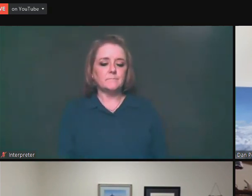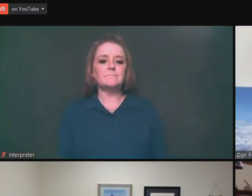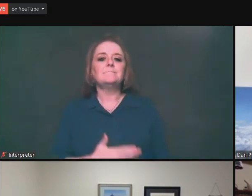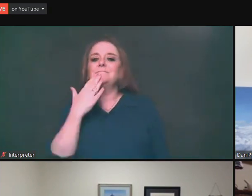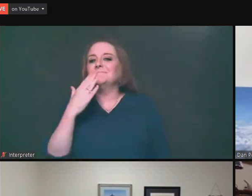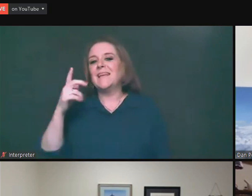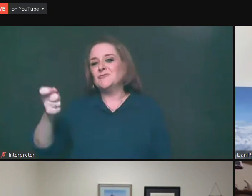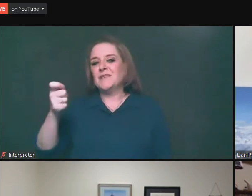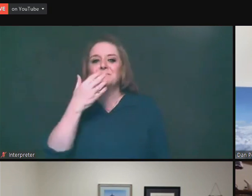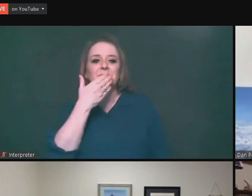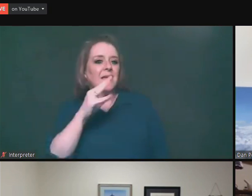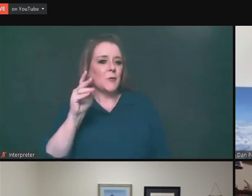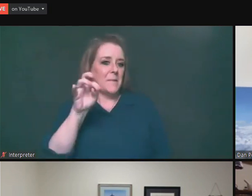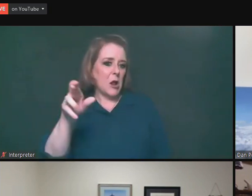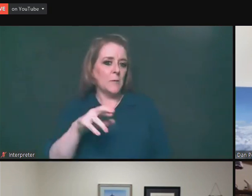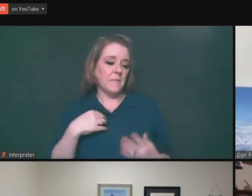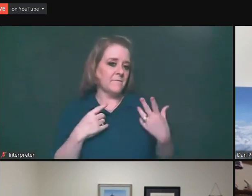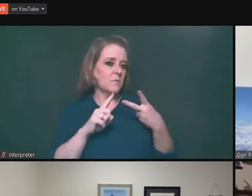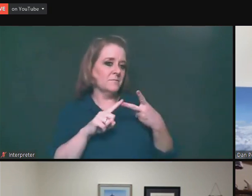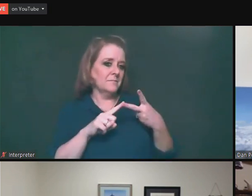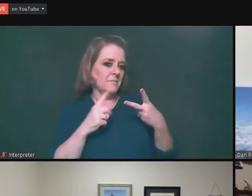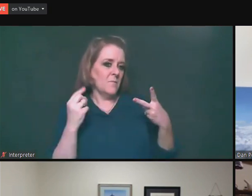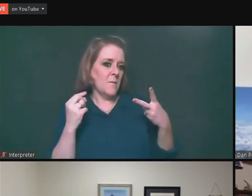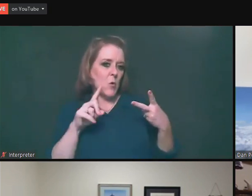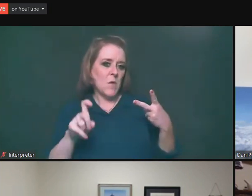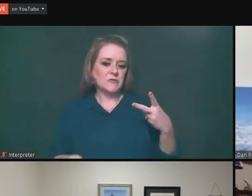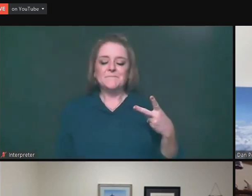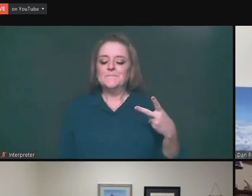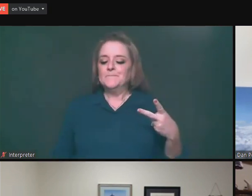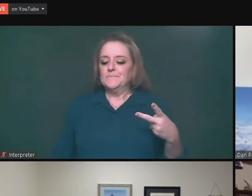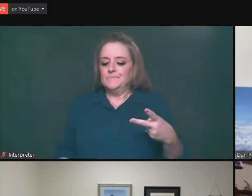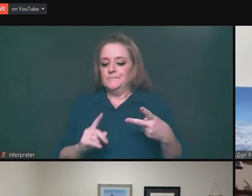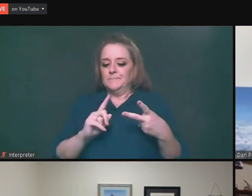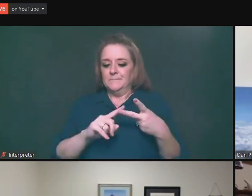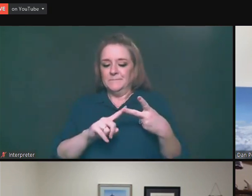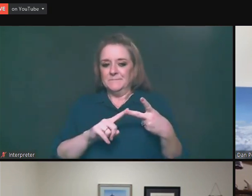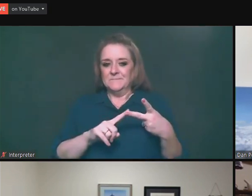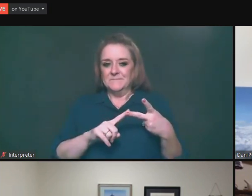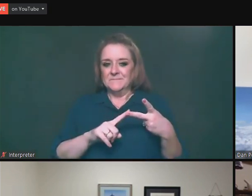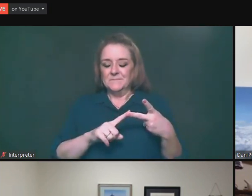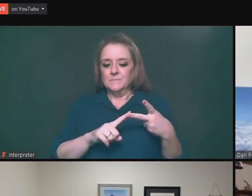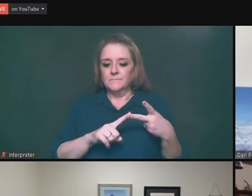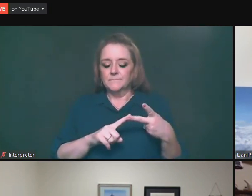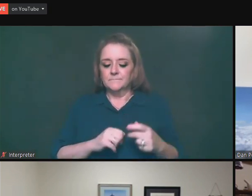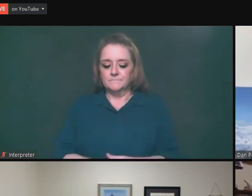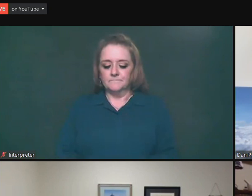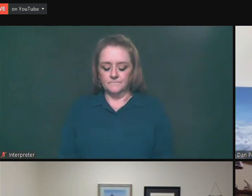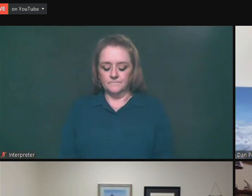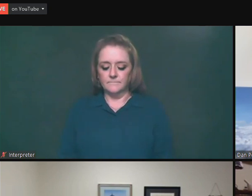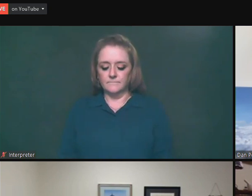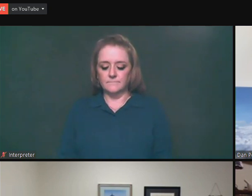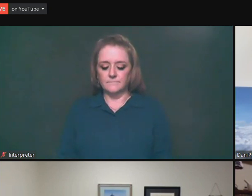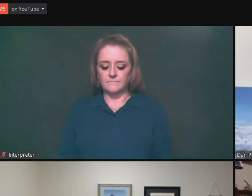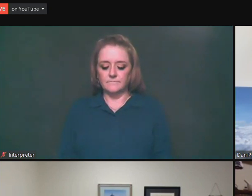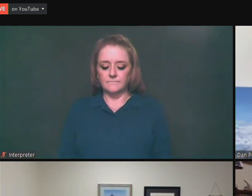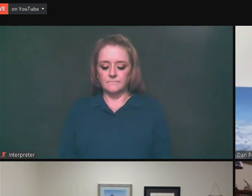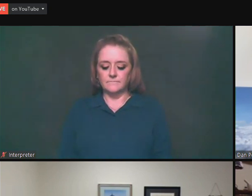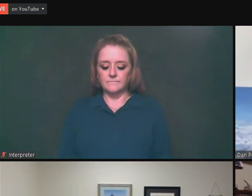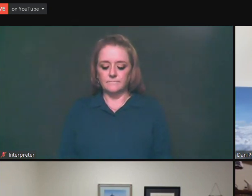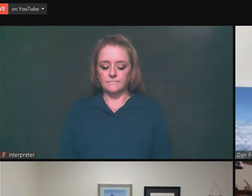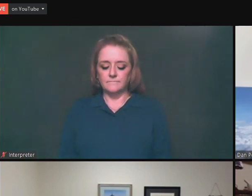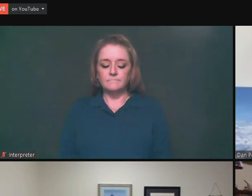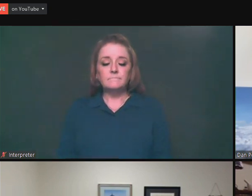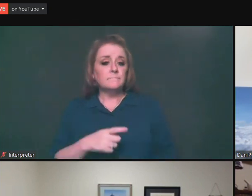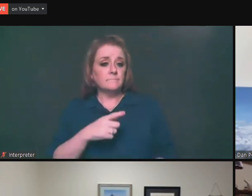Thank you, Judge. Thank you, Mayor, for that question. I've got one last question. Is there any, I guess,